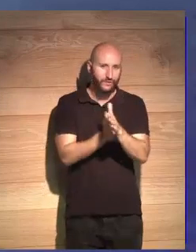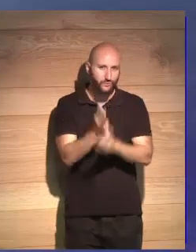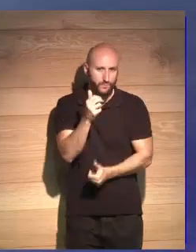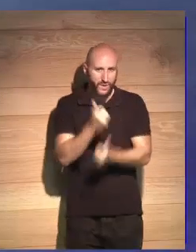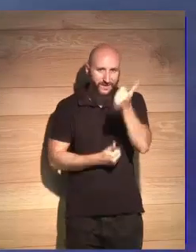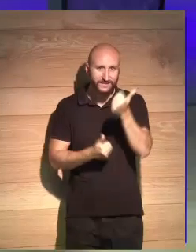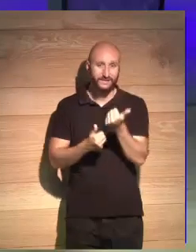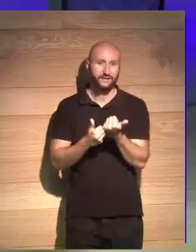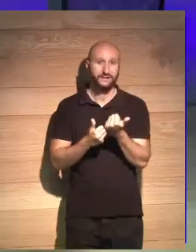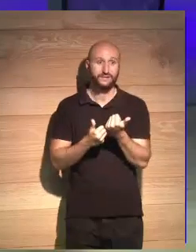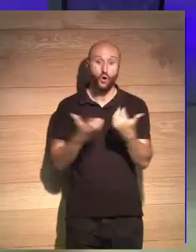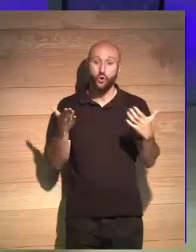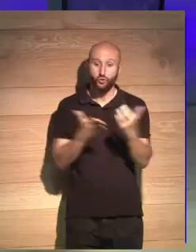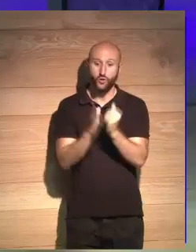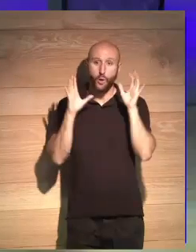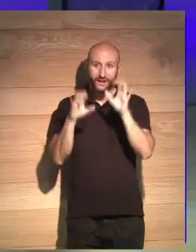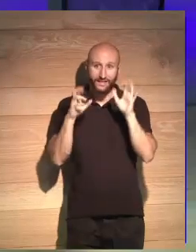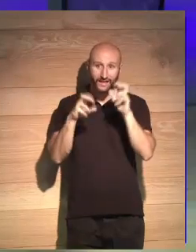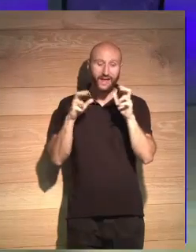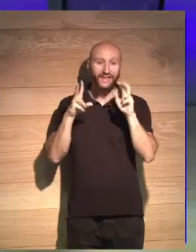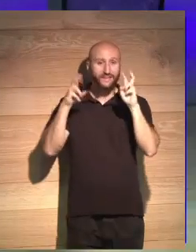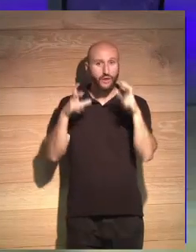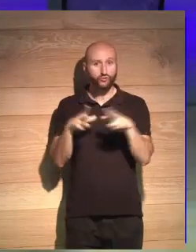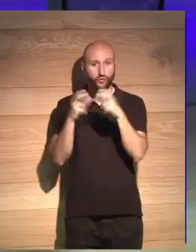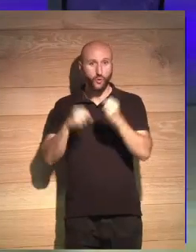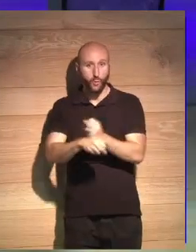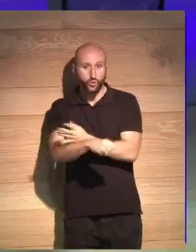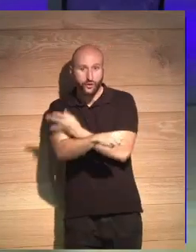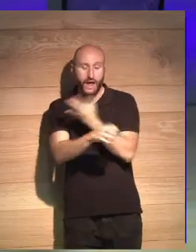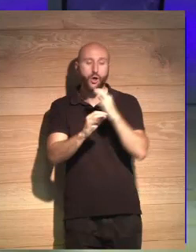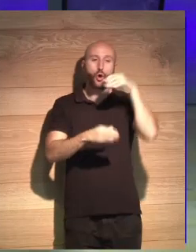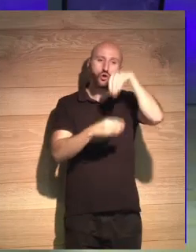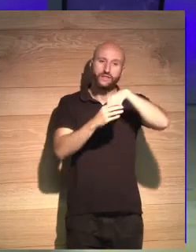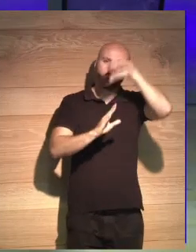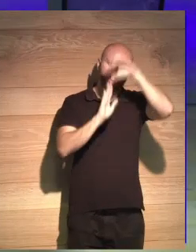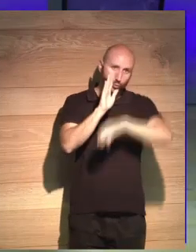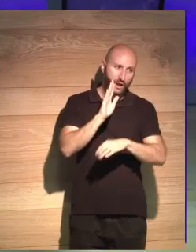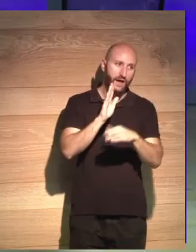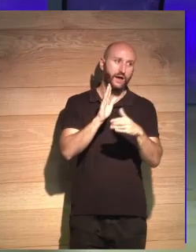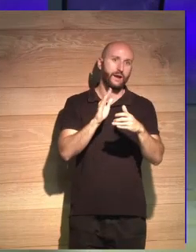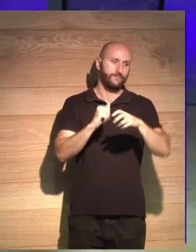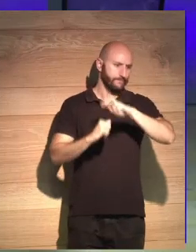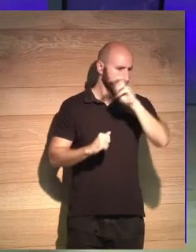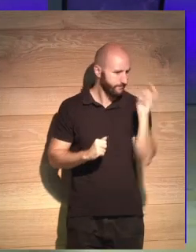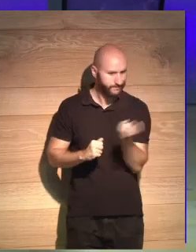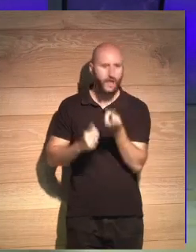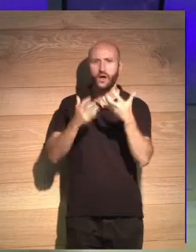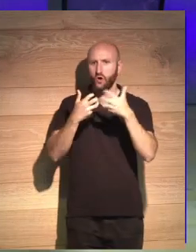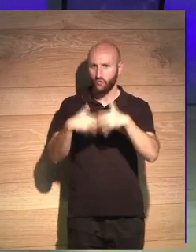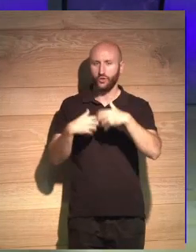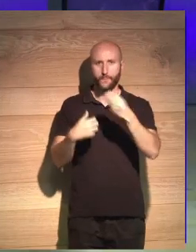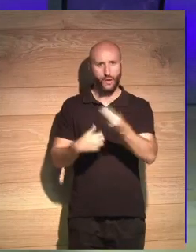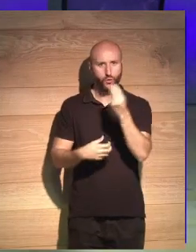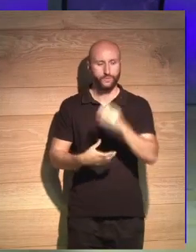disappears, and then we get more motivation, we get more engaged, and all the learning that we need to do